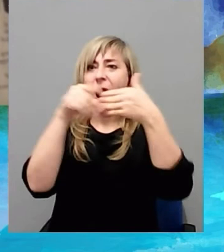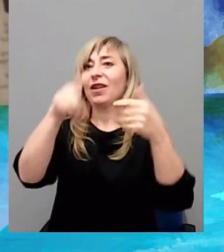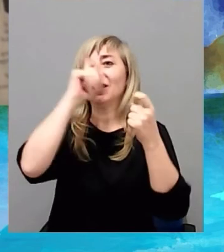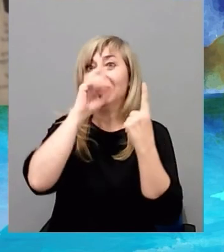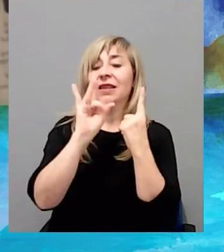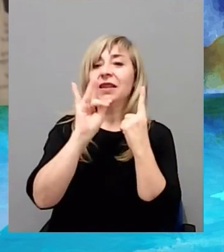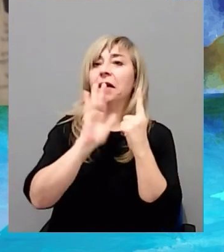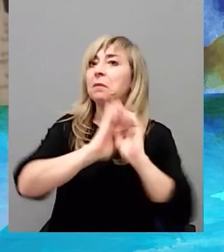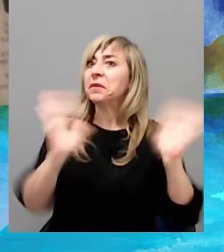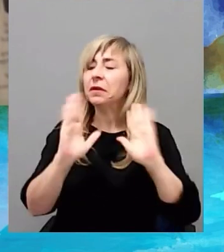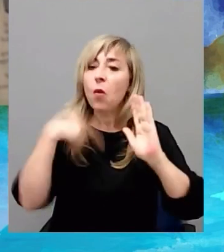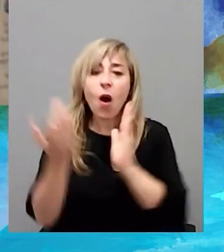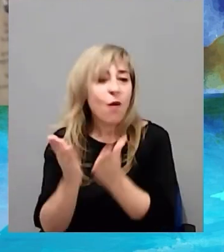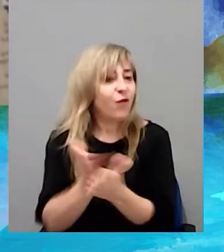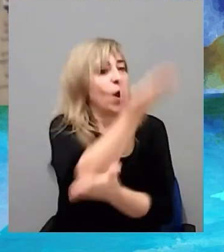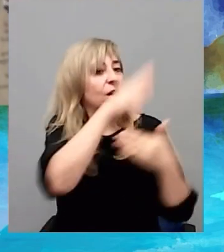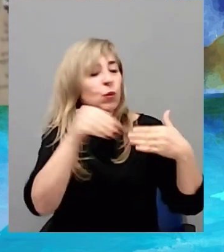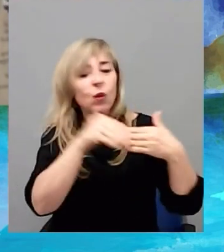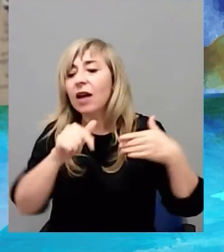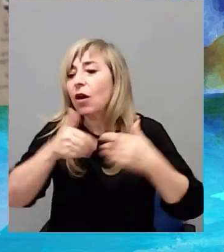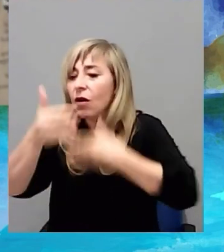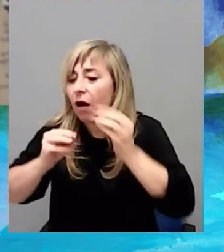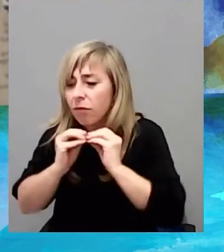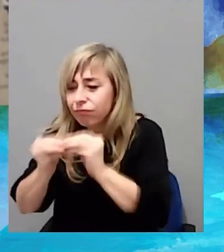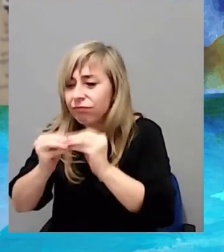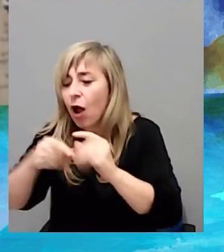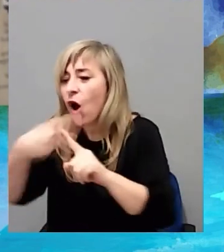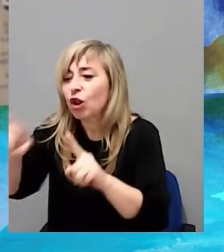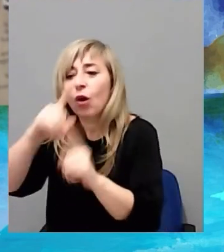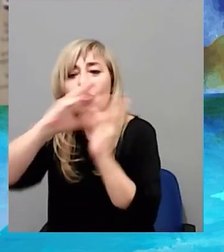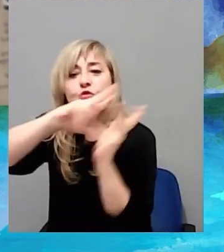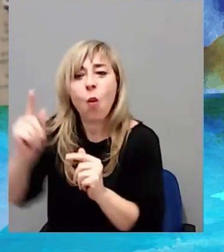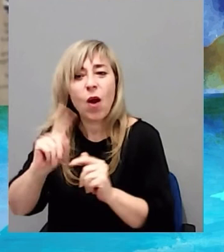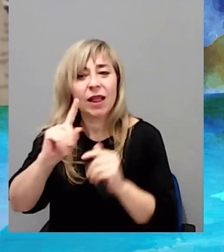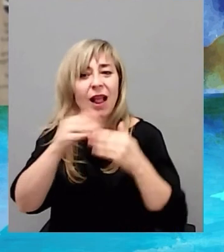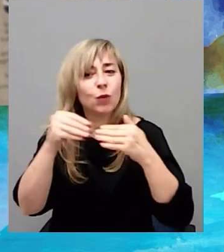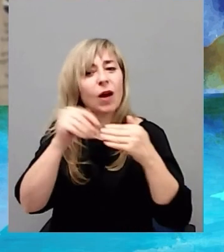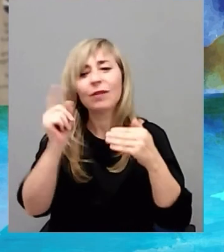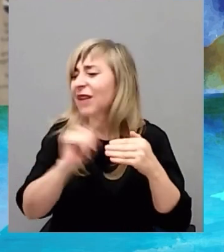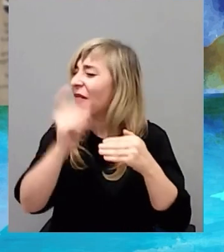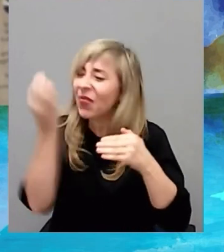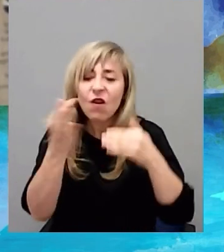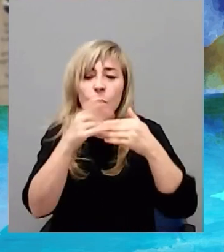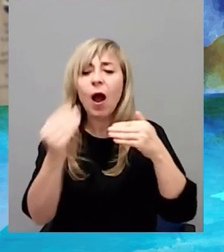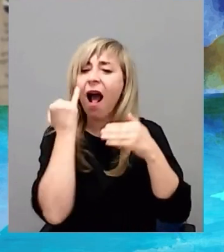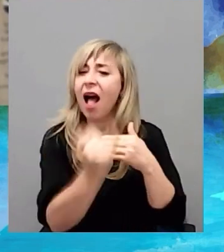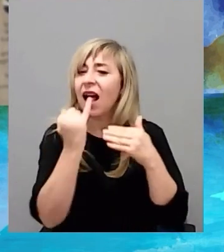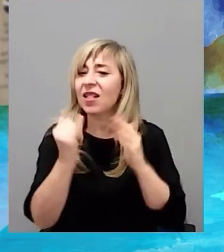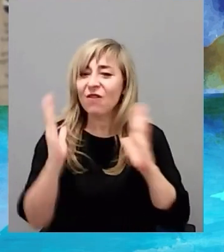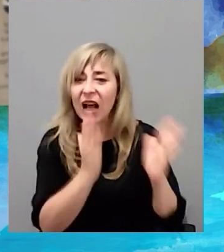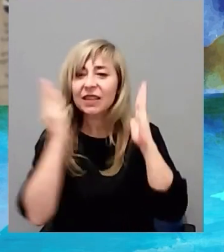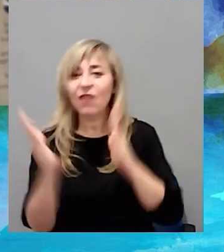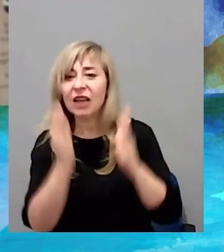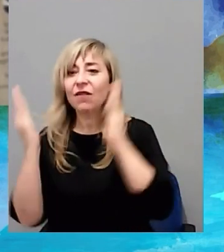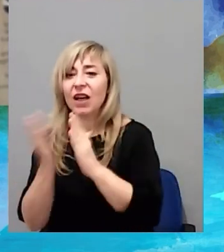but they have to be integrated in an ongoing fashion to monitor the